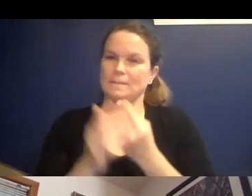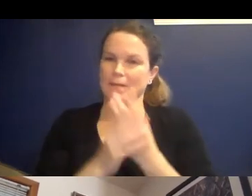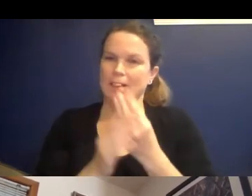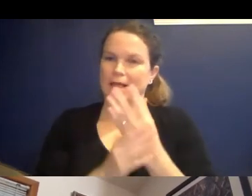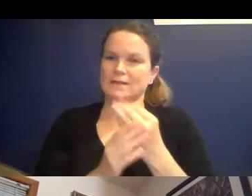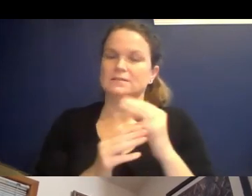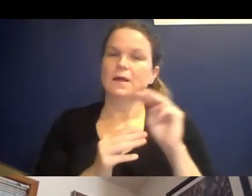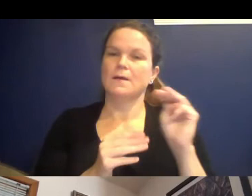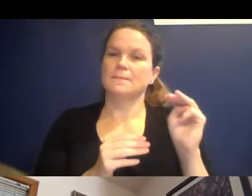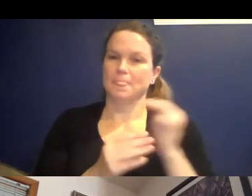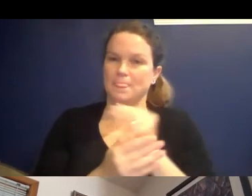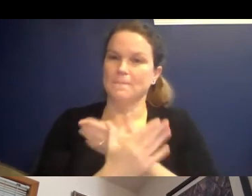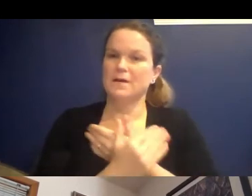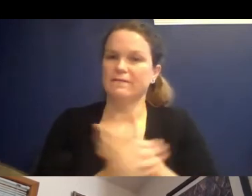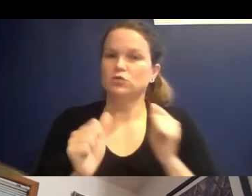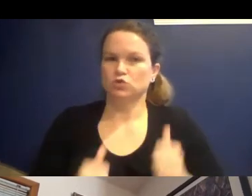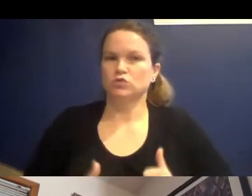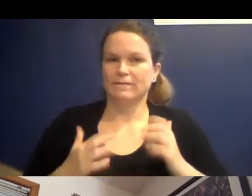cycle.